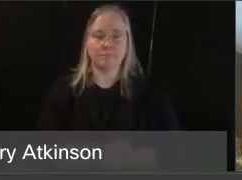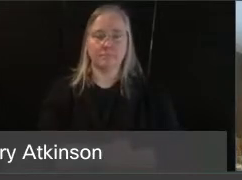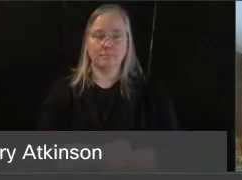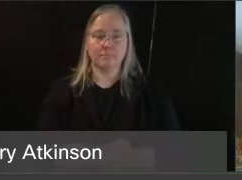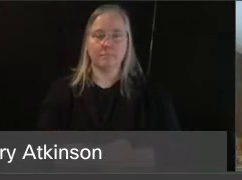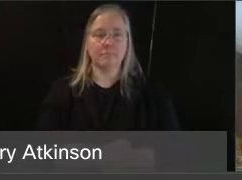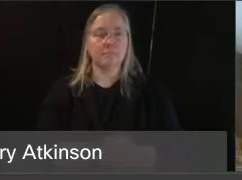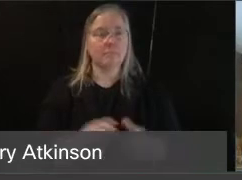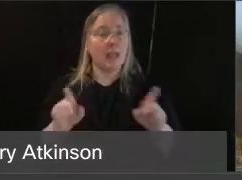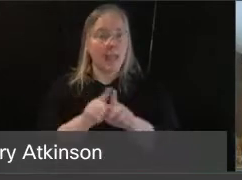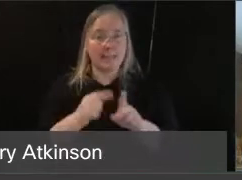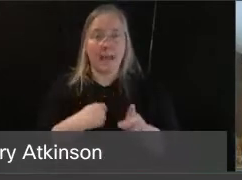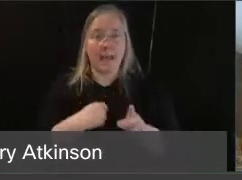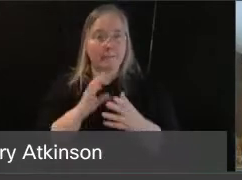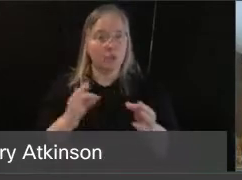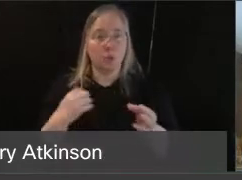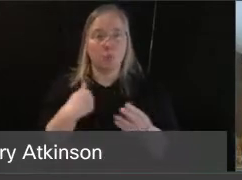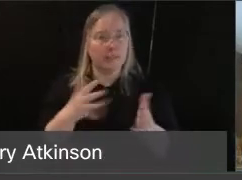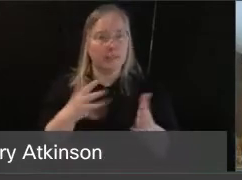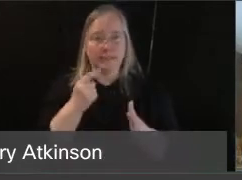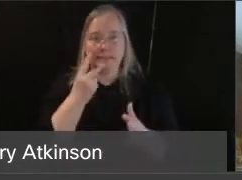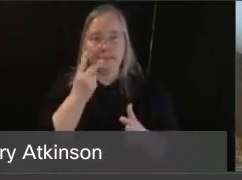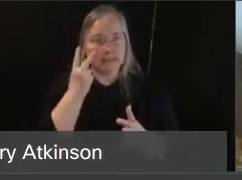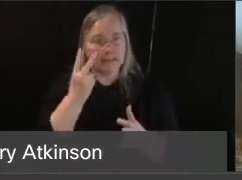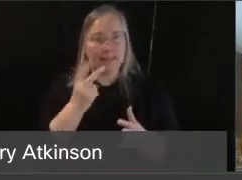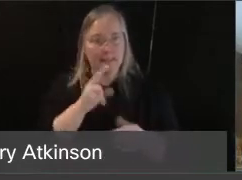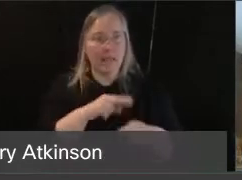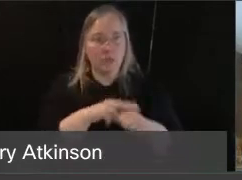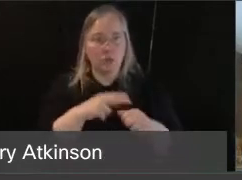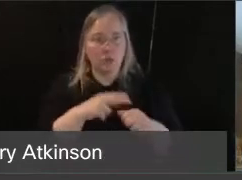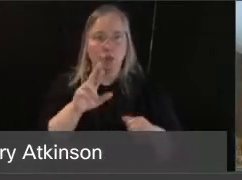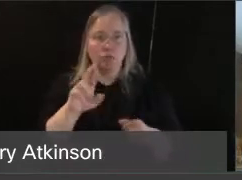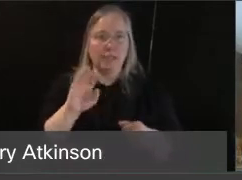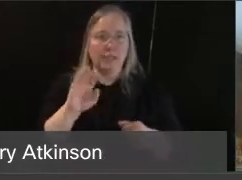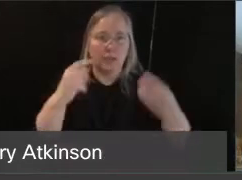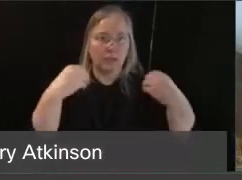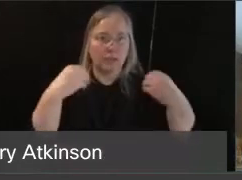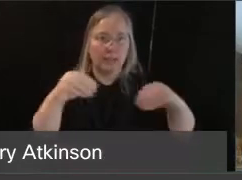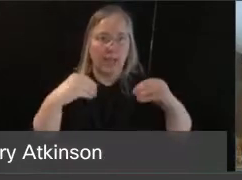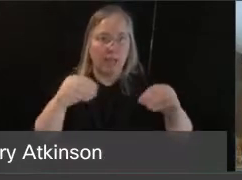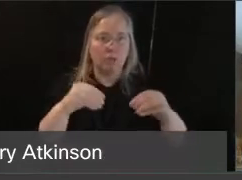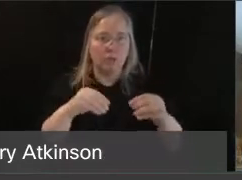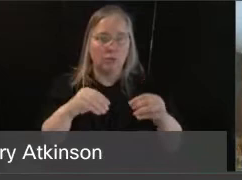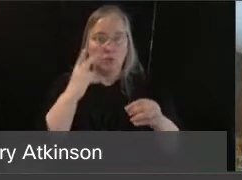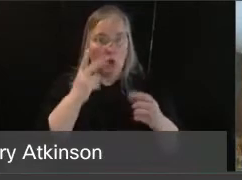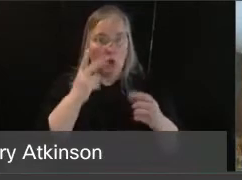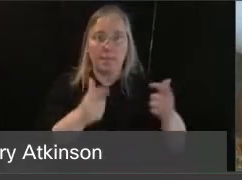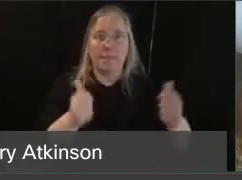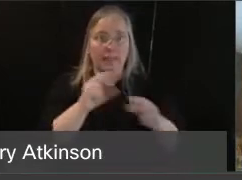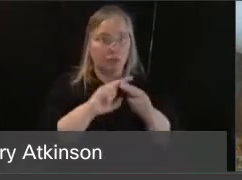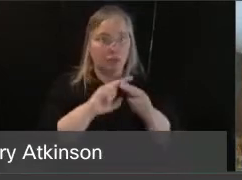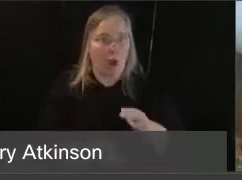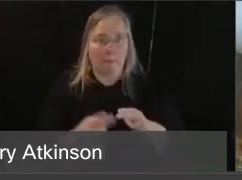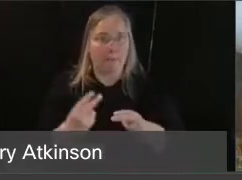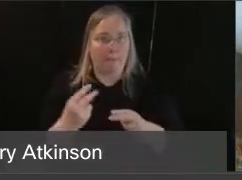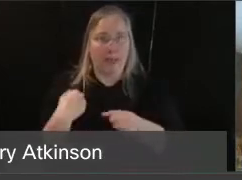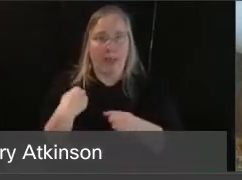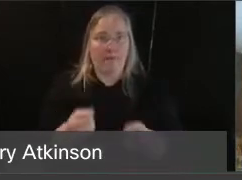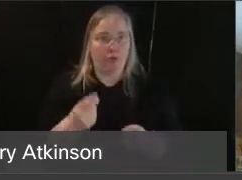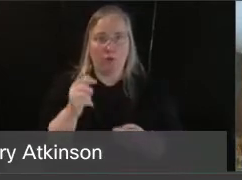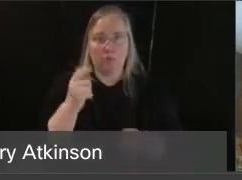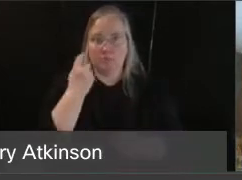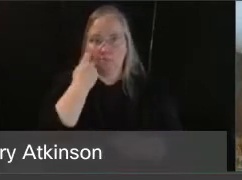As I mentioned, we did see national retail sales saw their biggest drop ever in April.